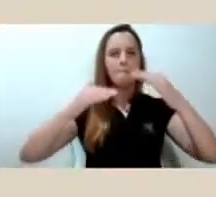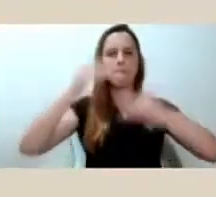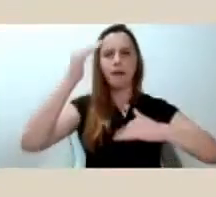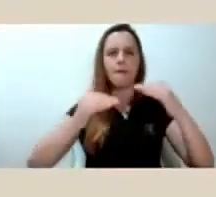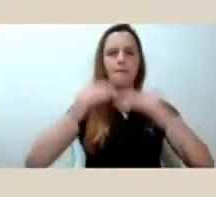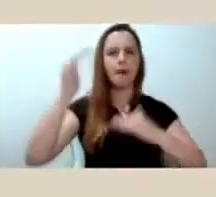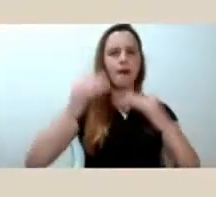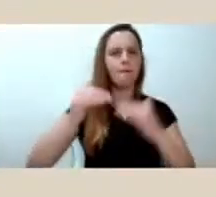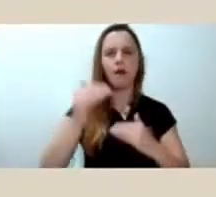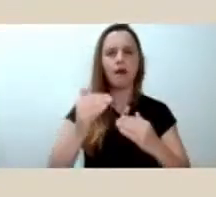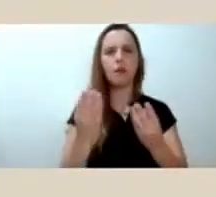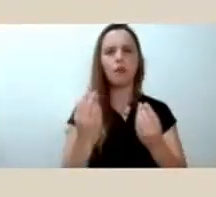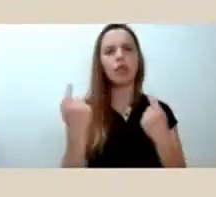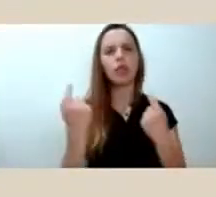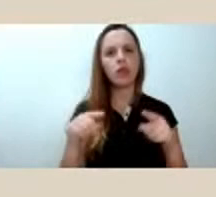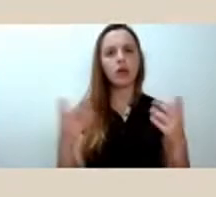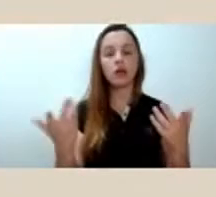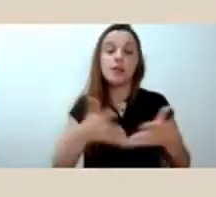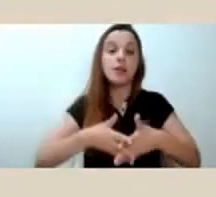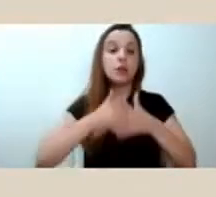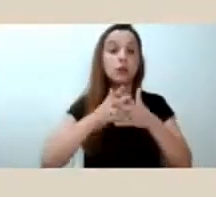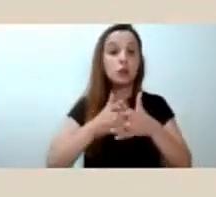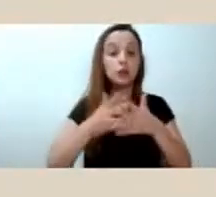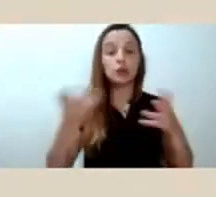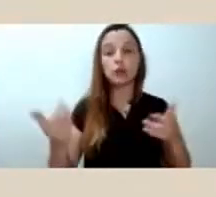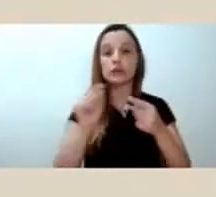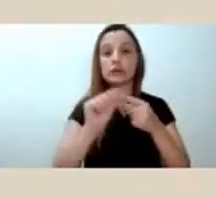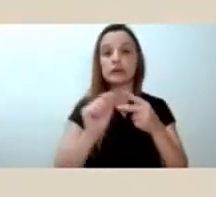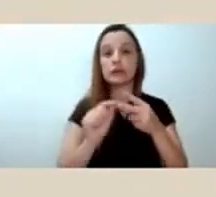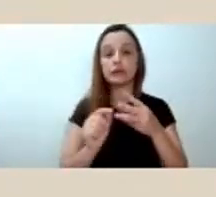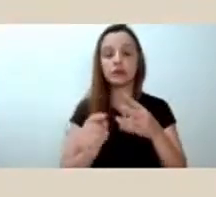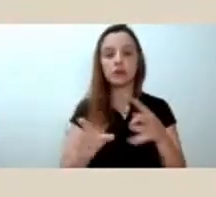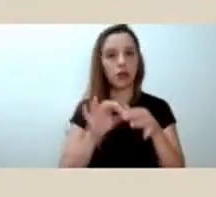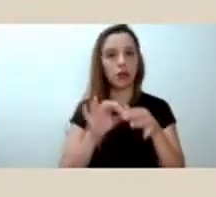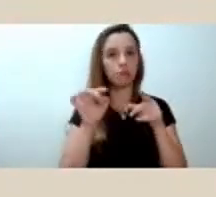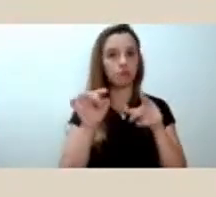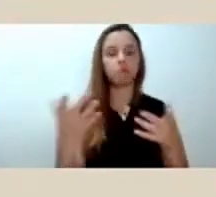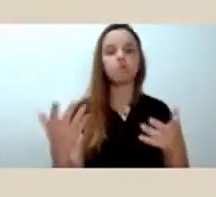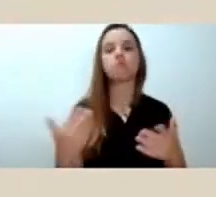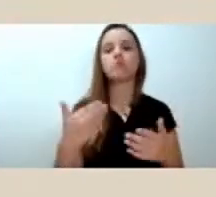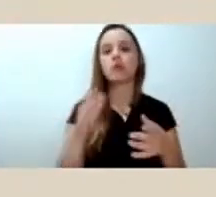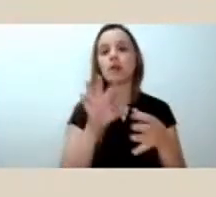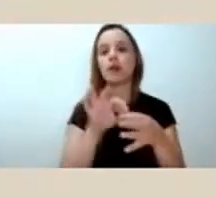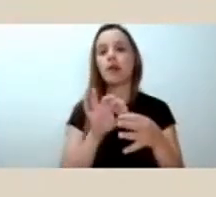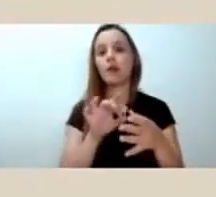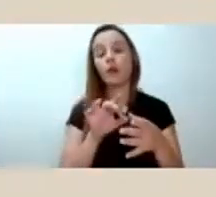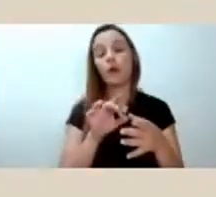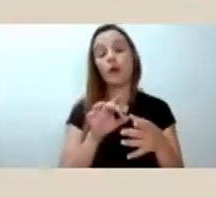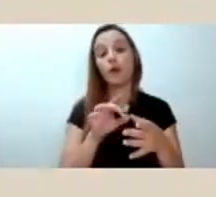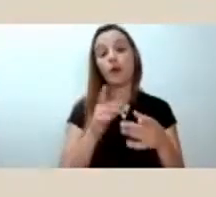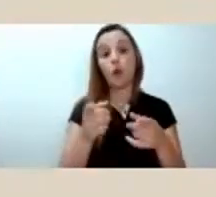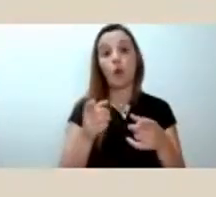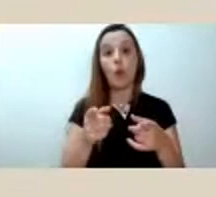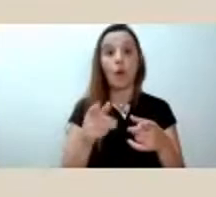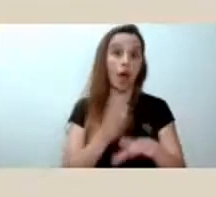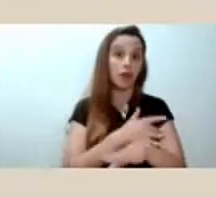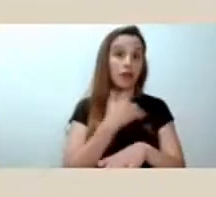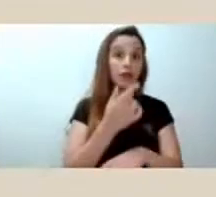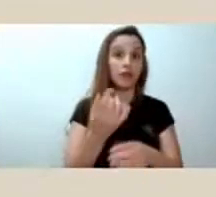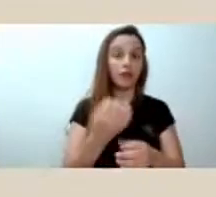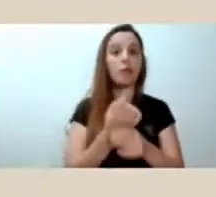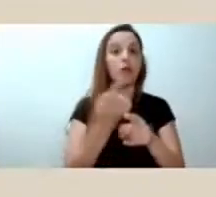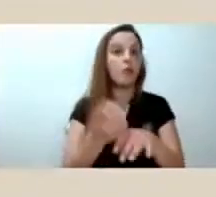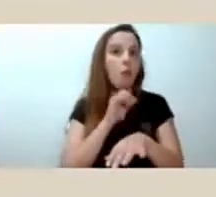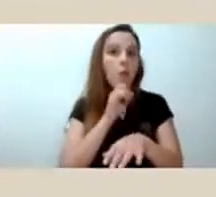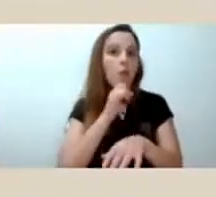know, the structural aspects of these kinds of biases as being related to that, because you have, you know, even if it's a small bias, which in many